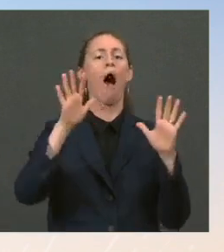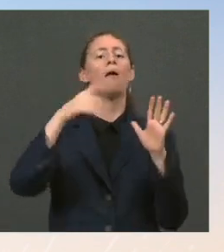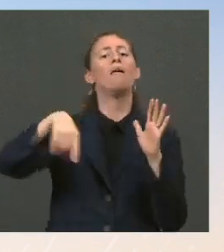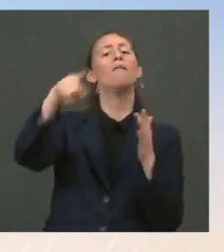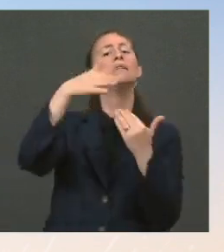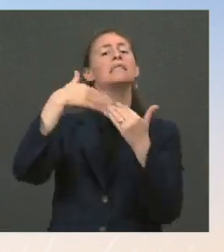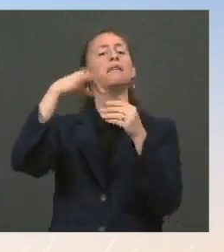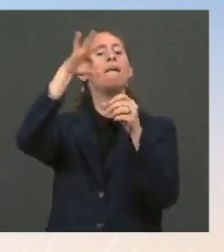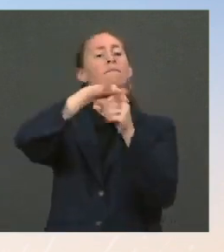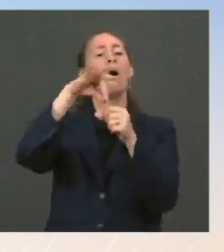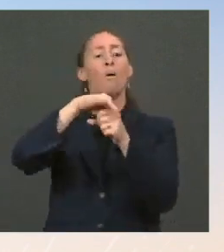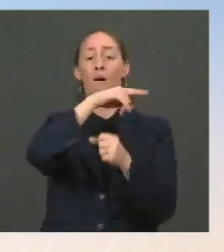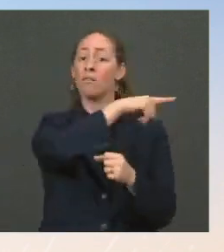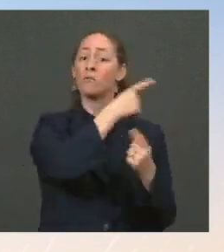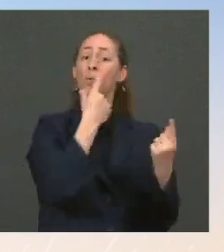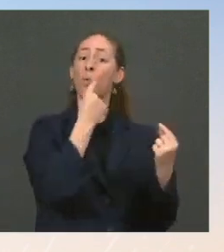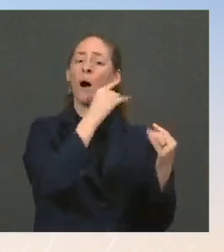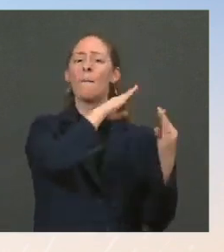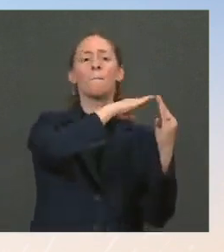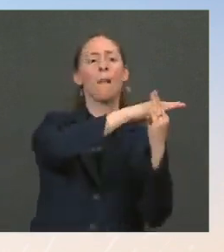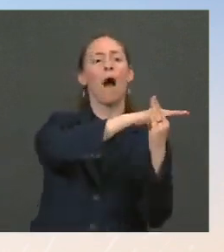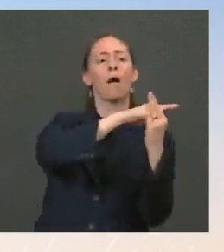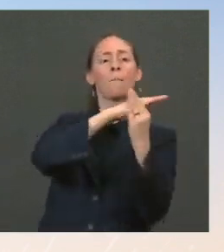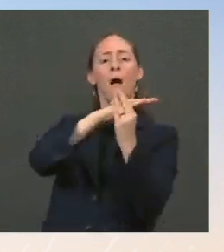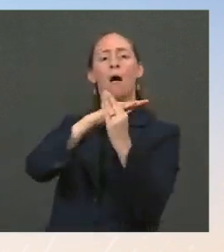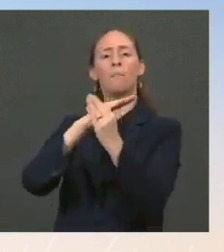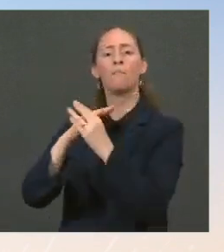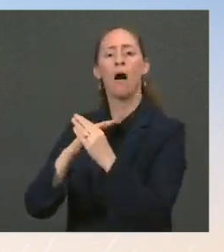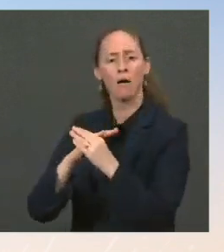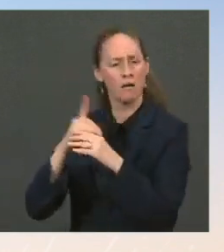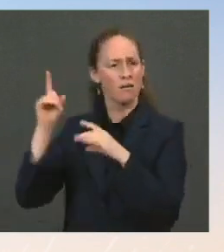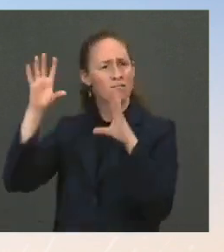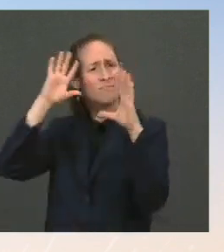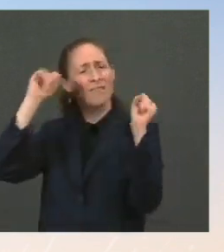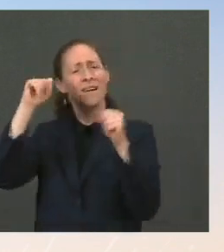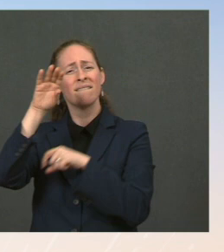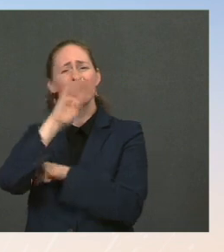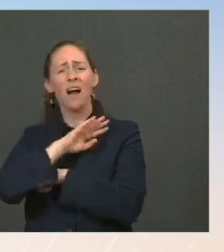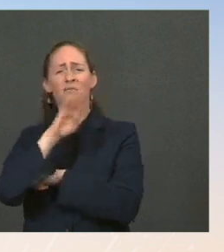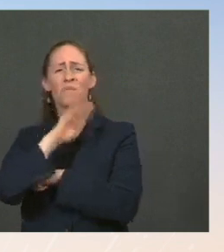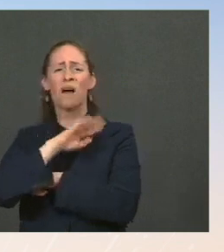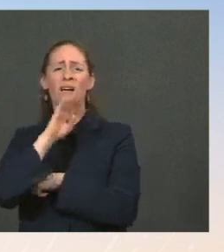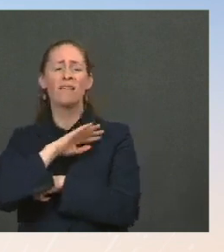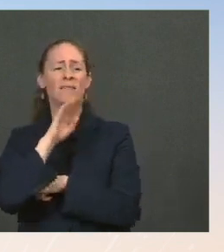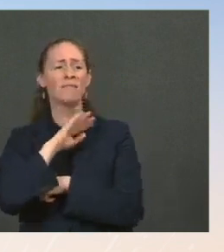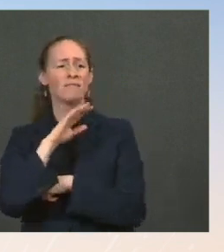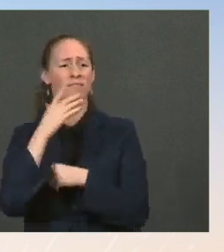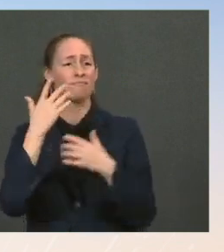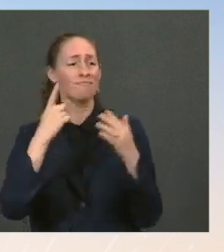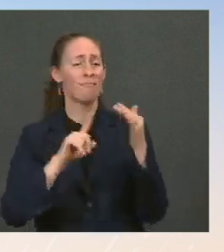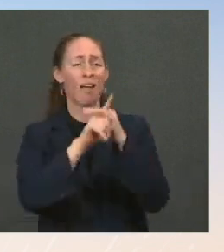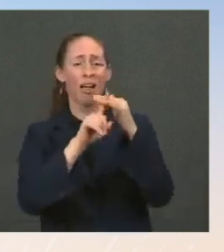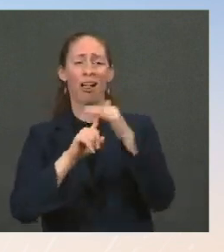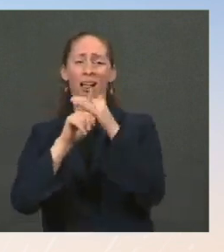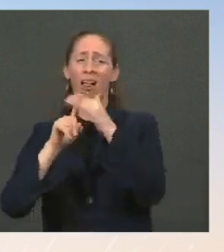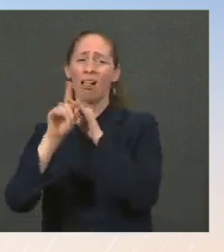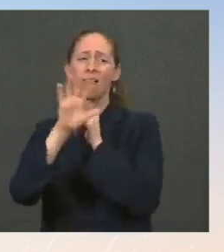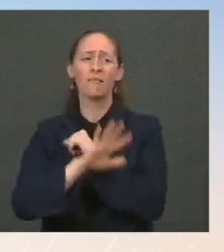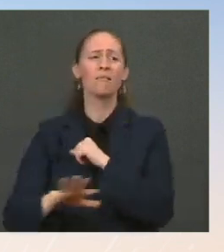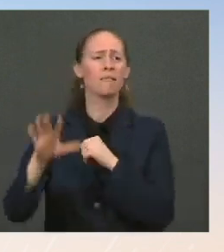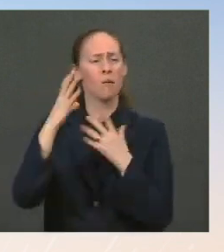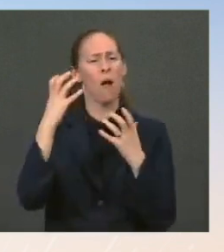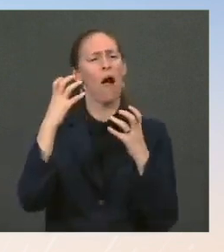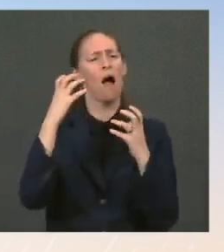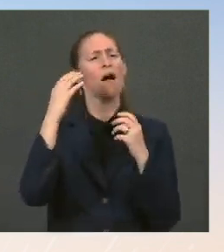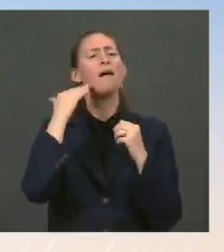this effort. And he is frustrated that despite everything that's happened around the country, there isn't more of a movement to get this done. I don't mean